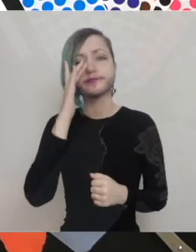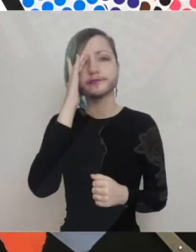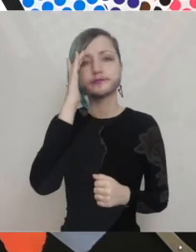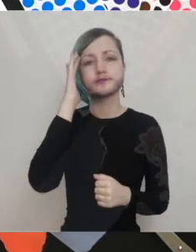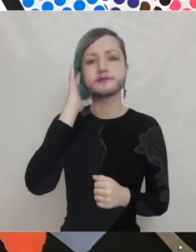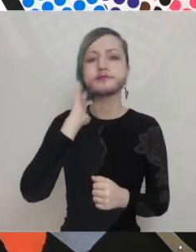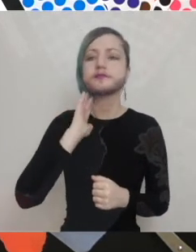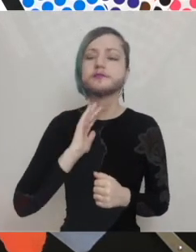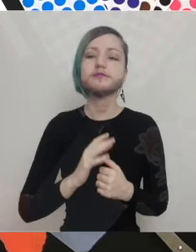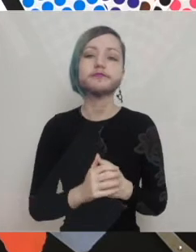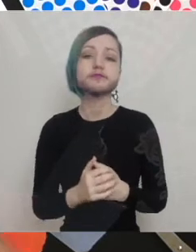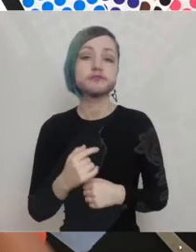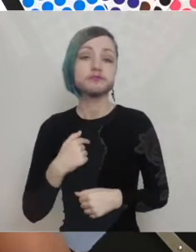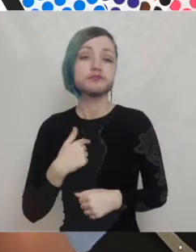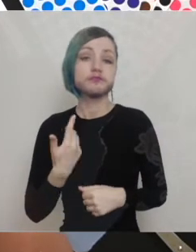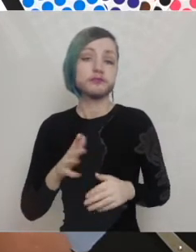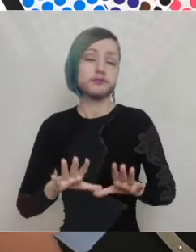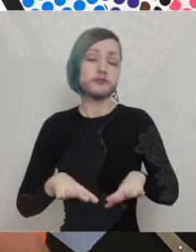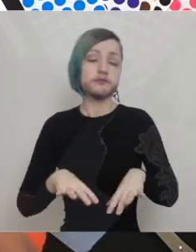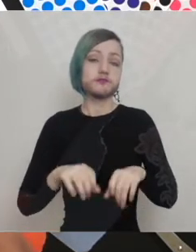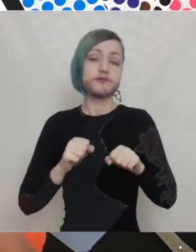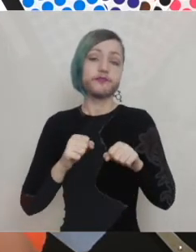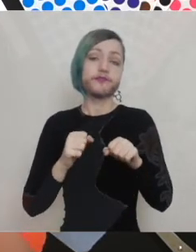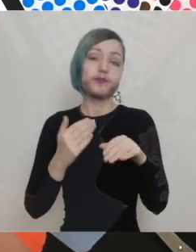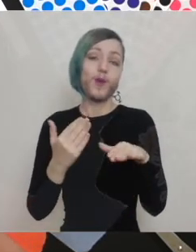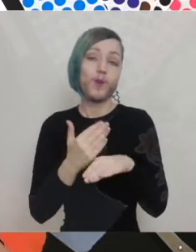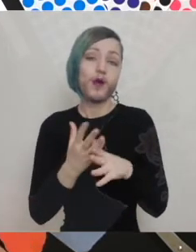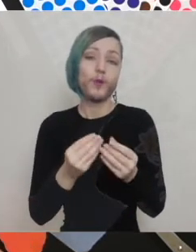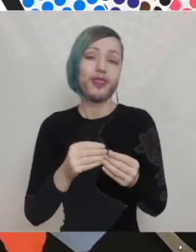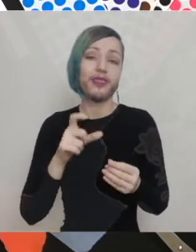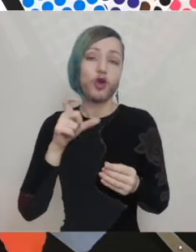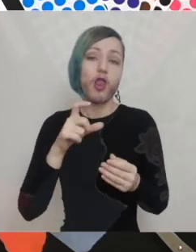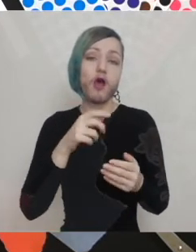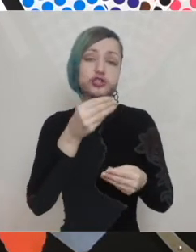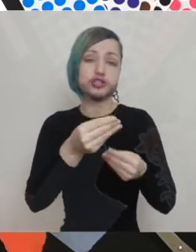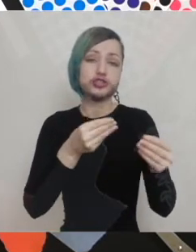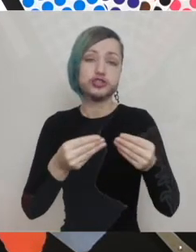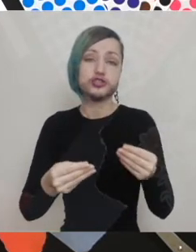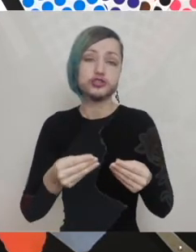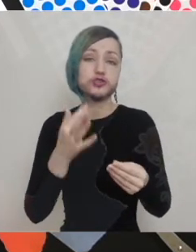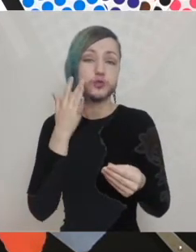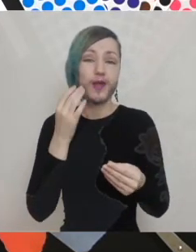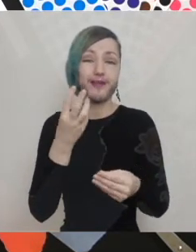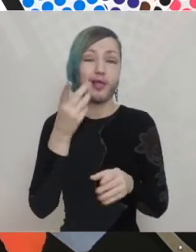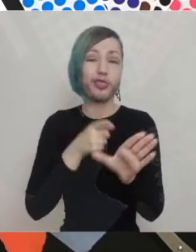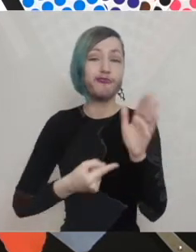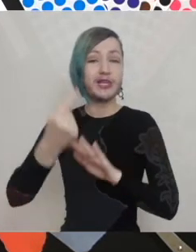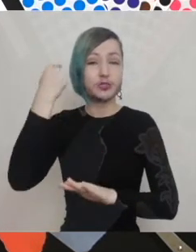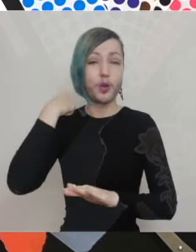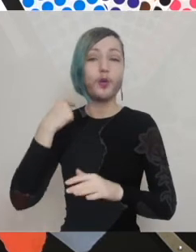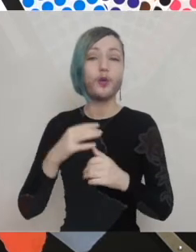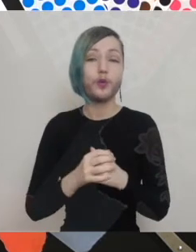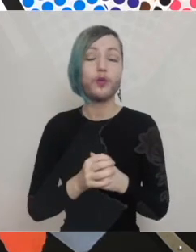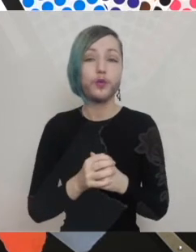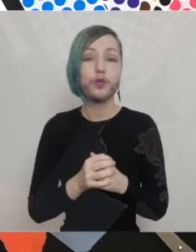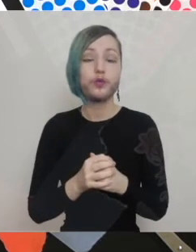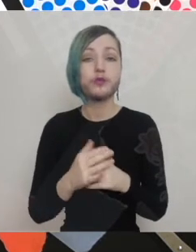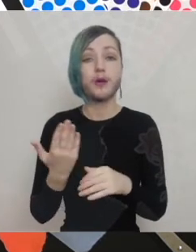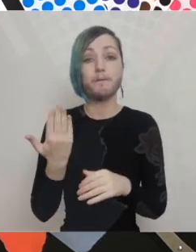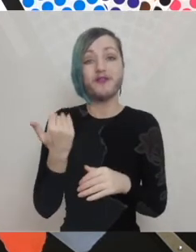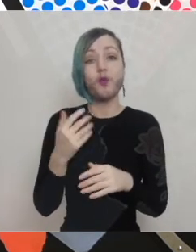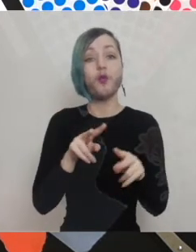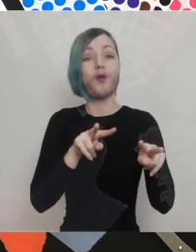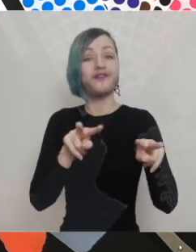So I started working predominantly in collage only 3 years ago. Much of my practice before was